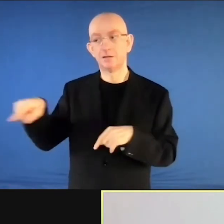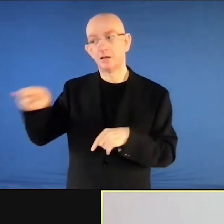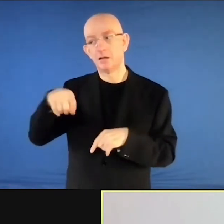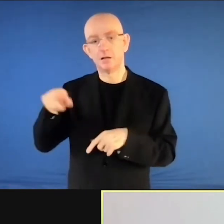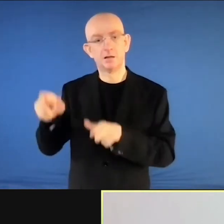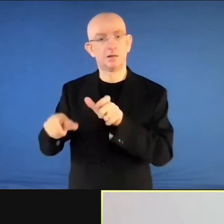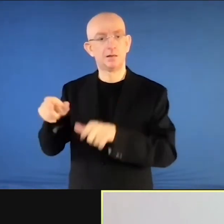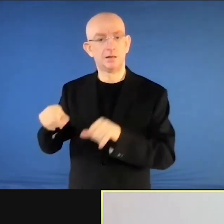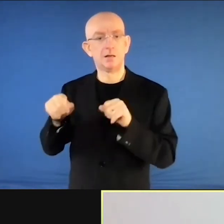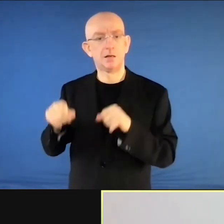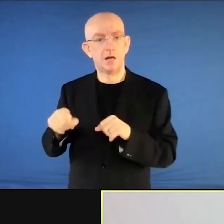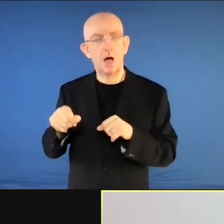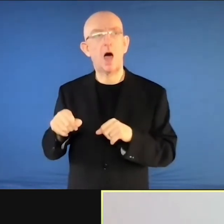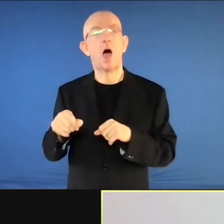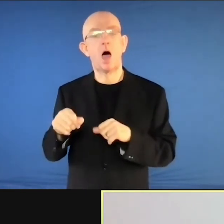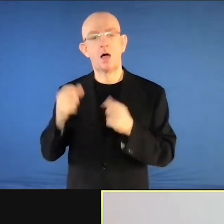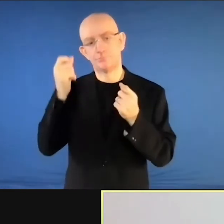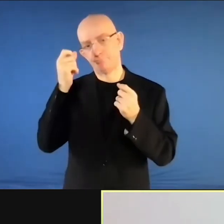that part